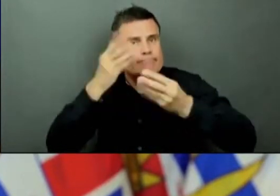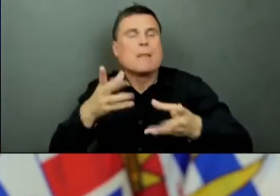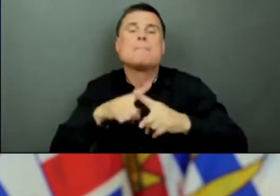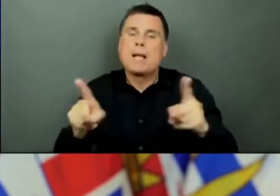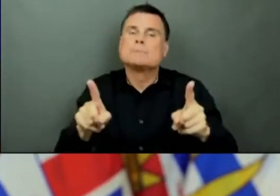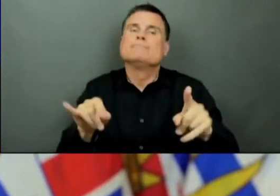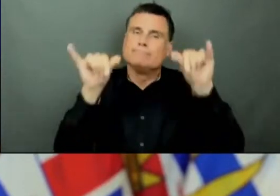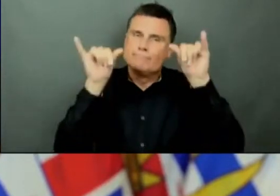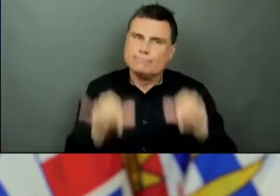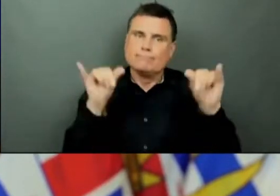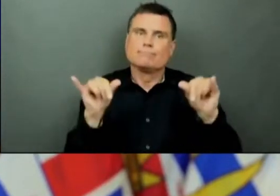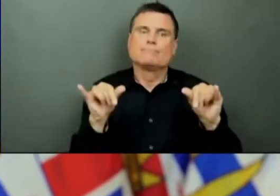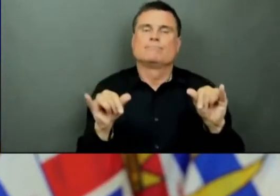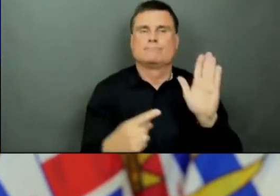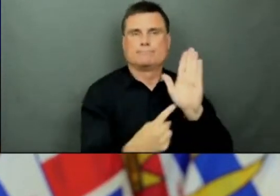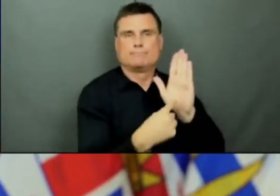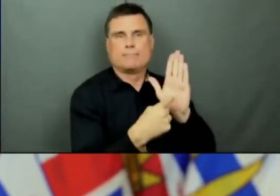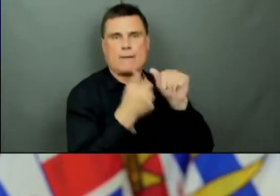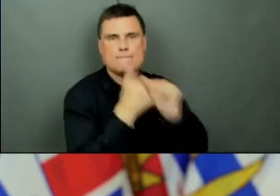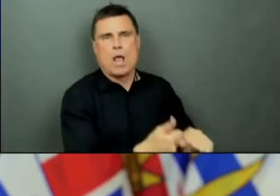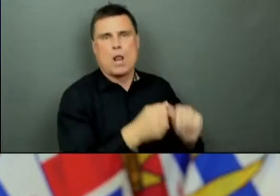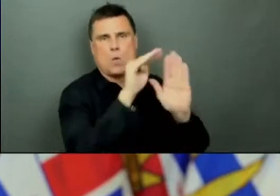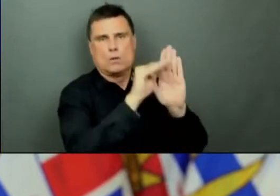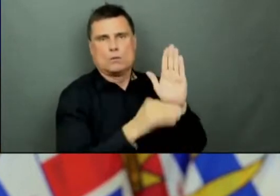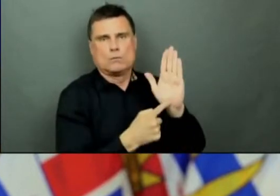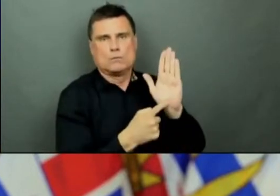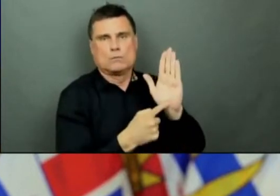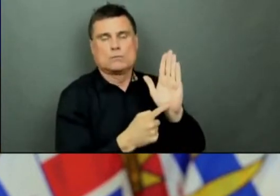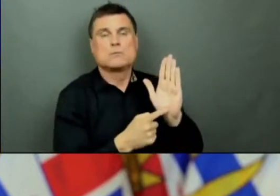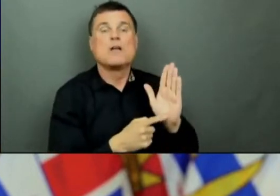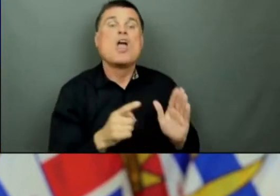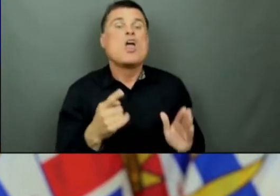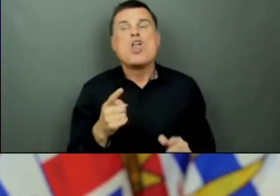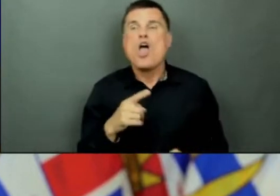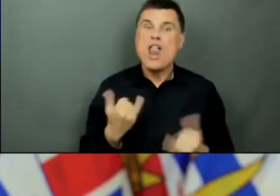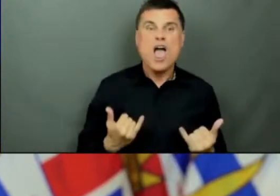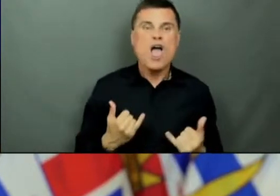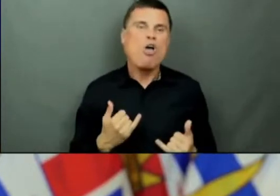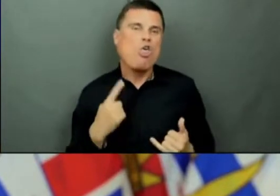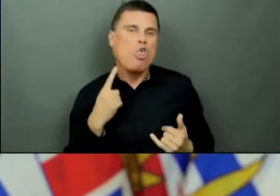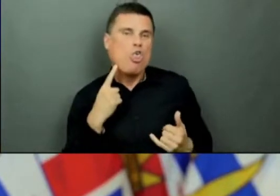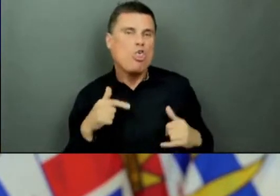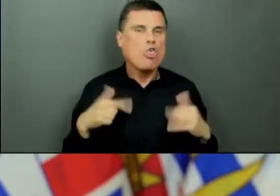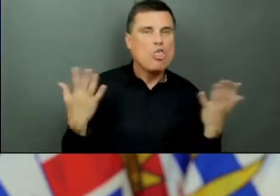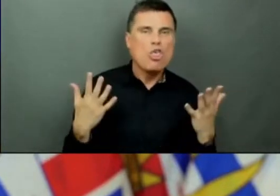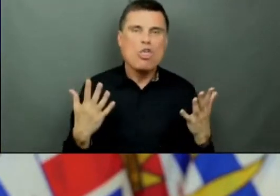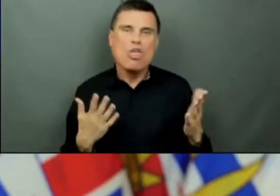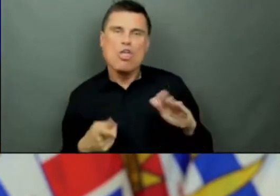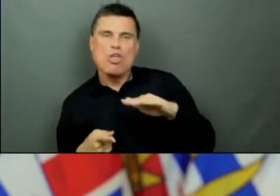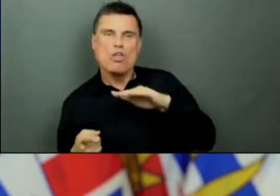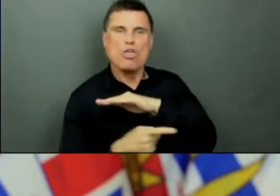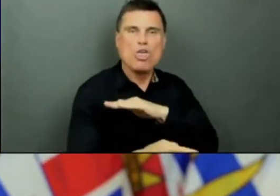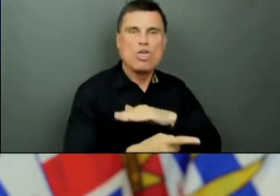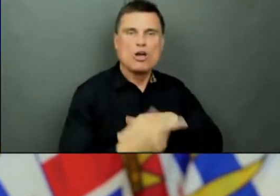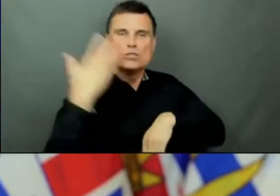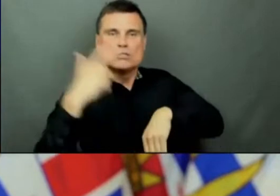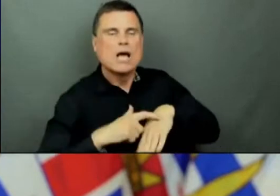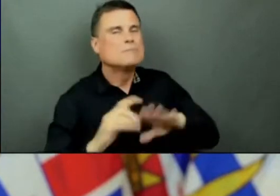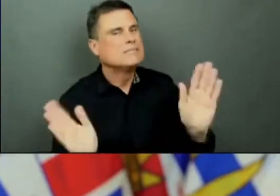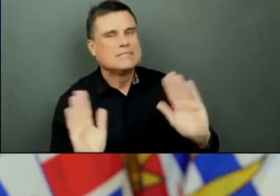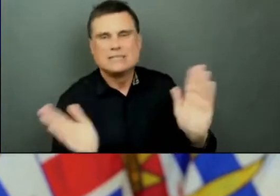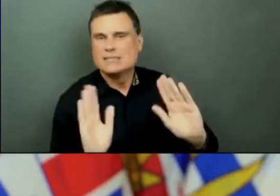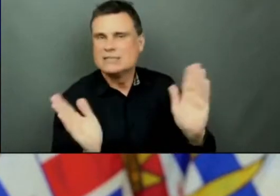the course. Now is not the time to let up, as we're doing so well and getting so far ahead.